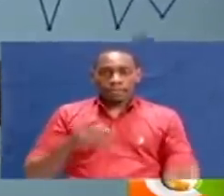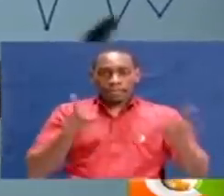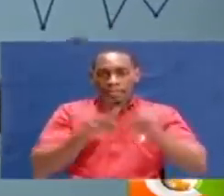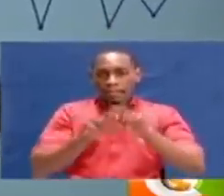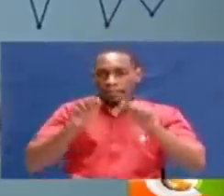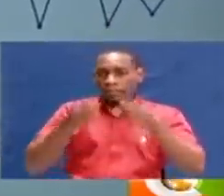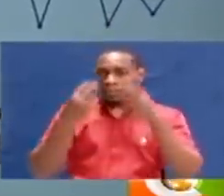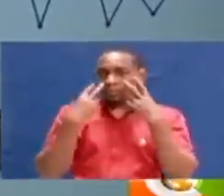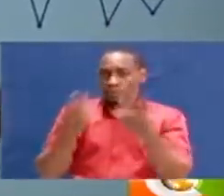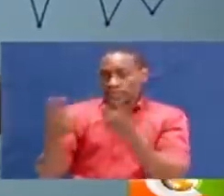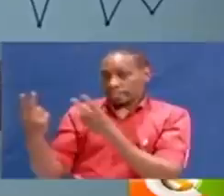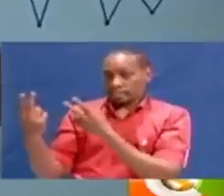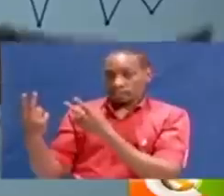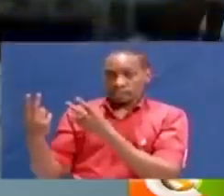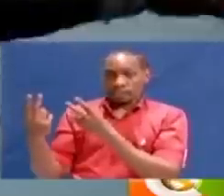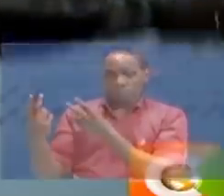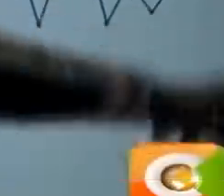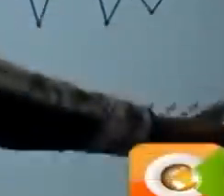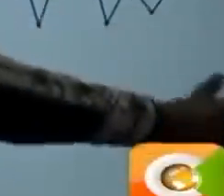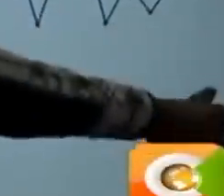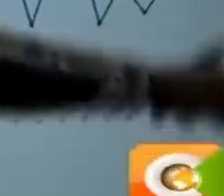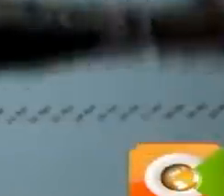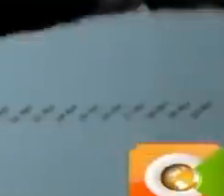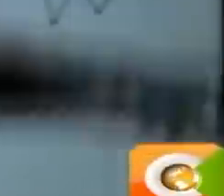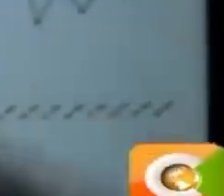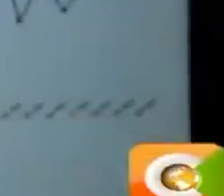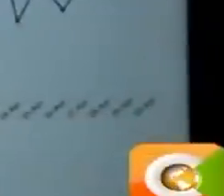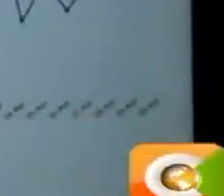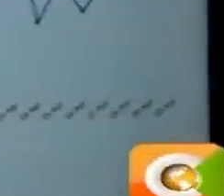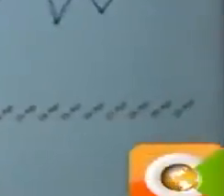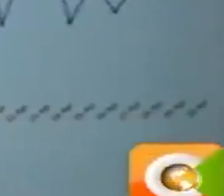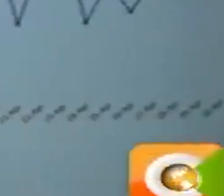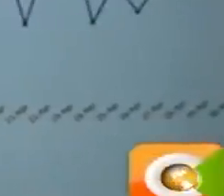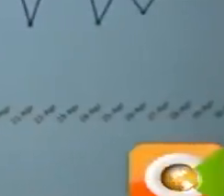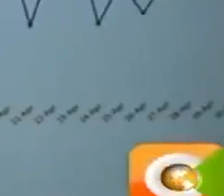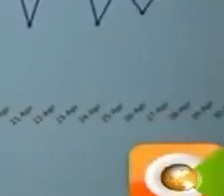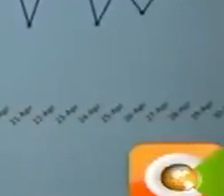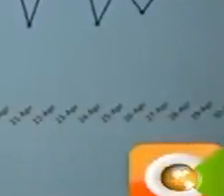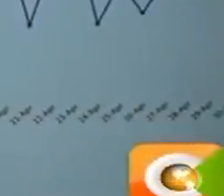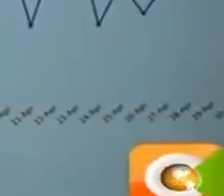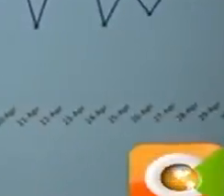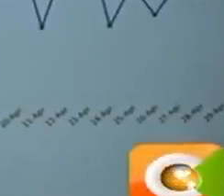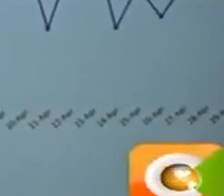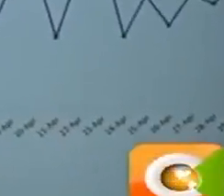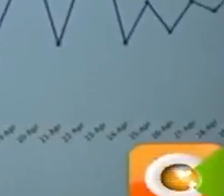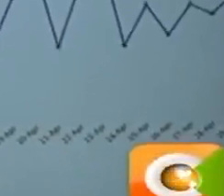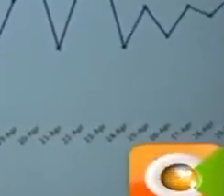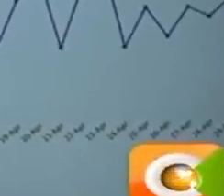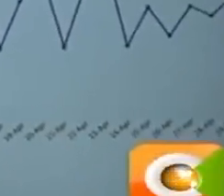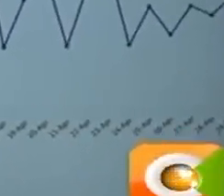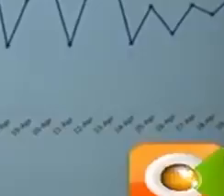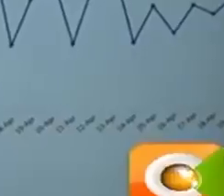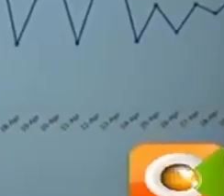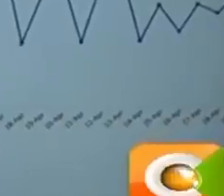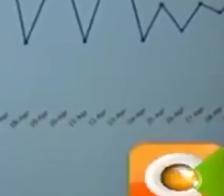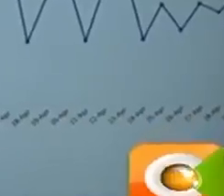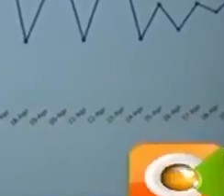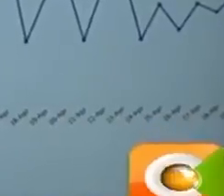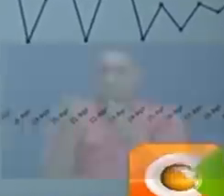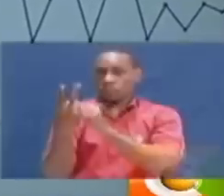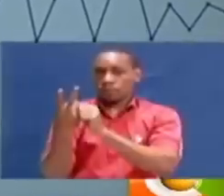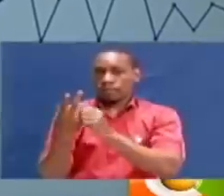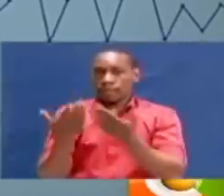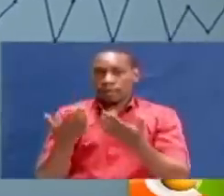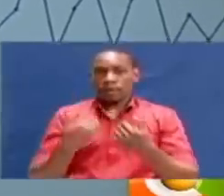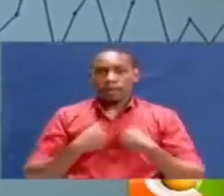now, at this figure, we have got, is going up a little bit. We recorded 12, now we have